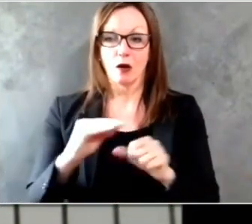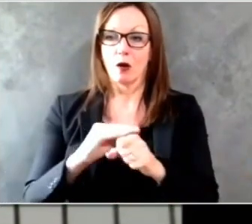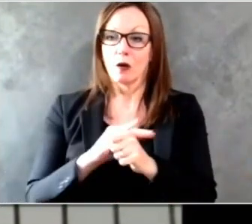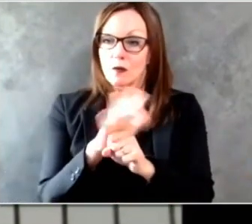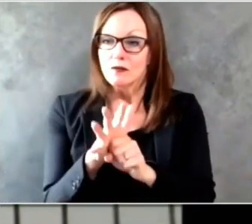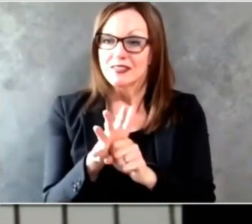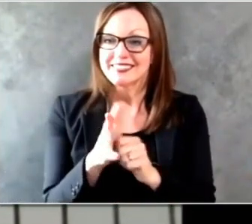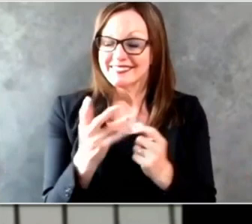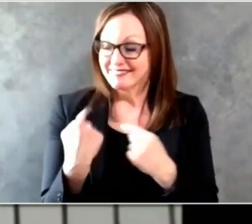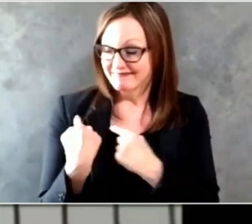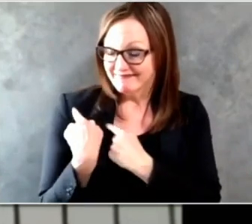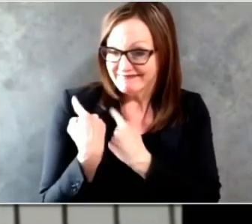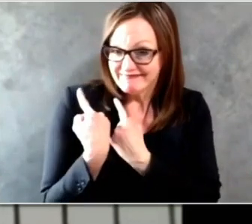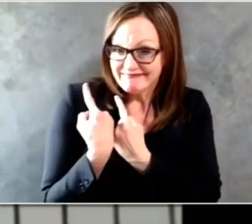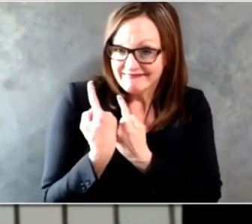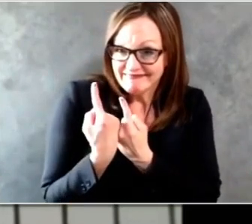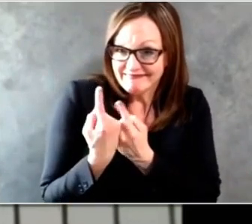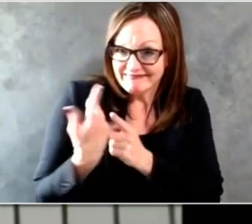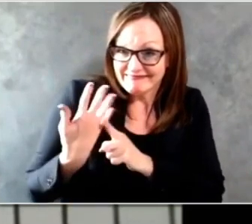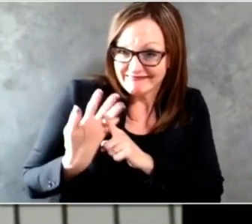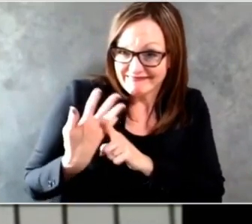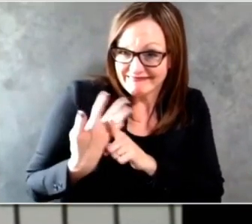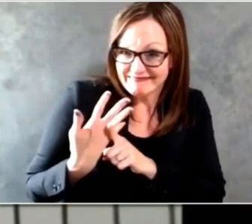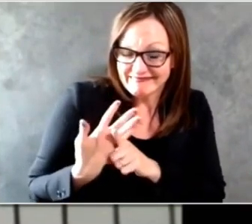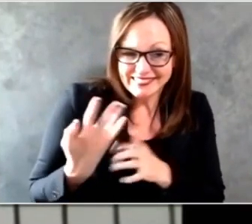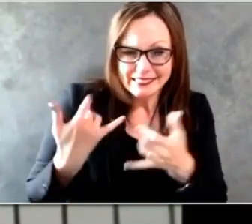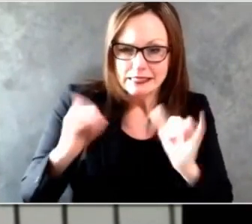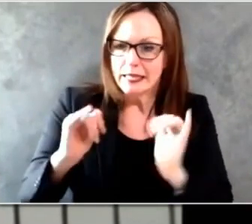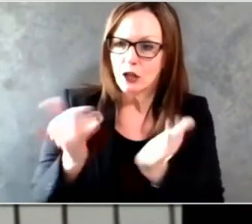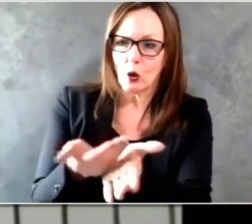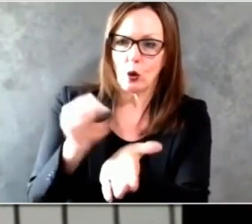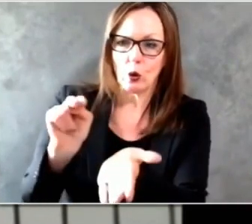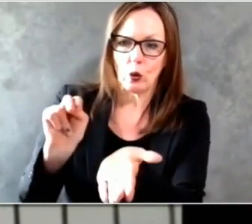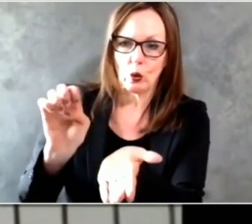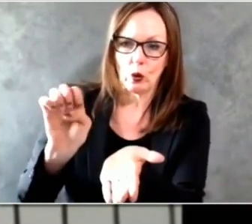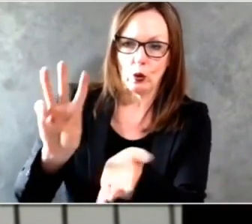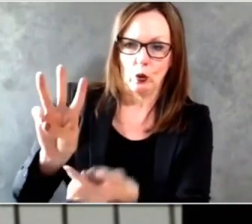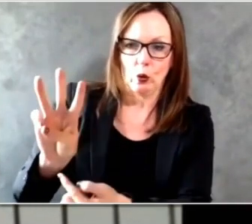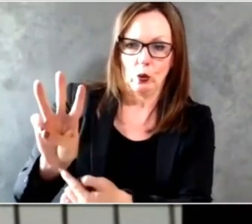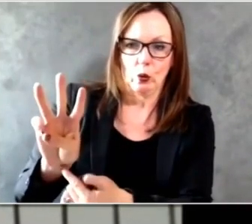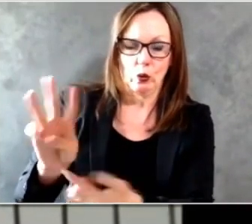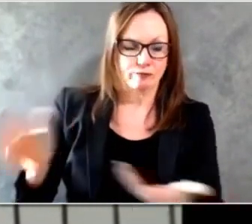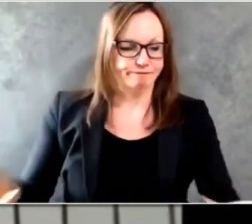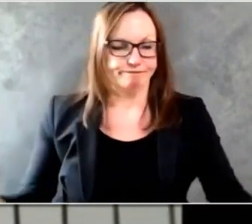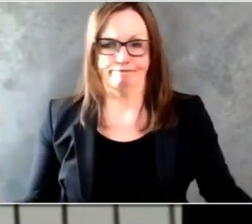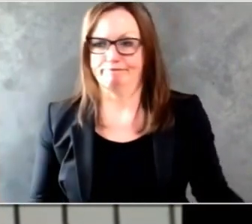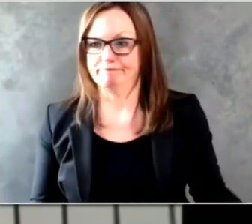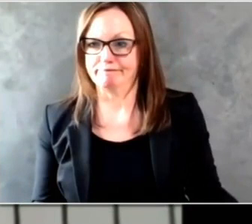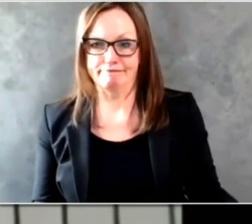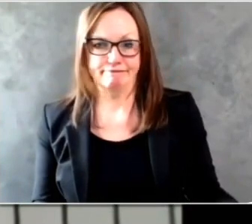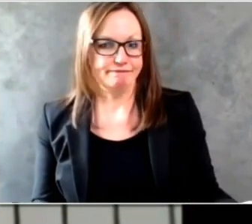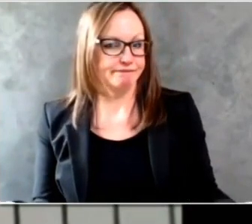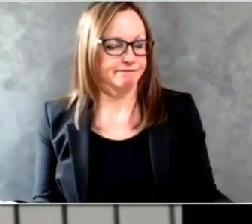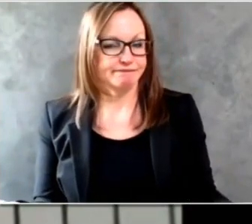going to anticipate that we're also going to see more hospitalizations. It does take there is a delay typically,